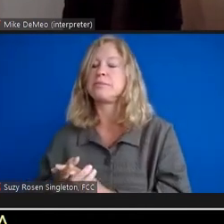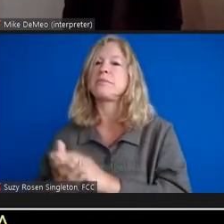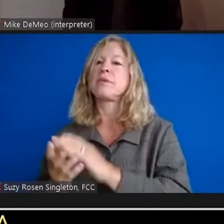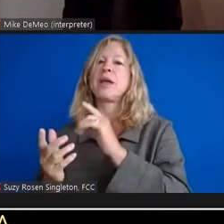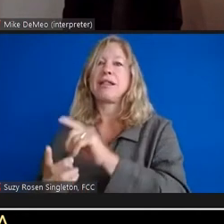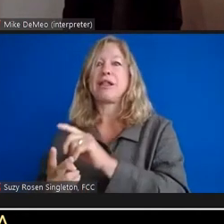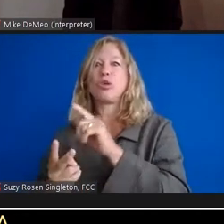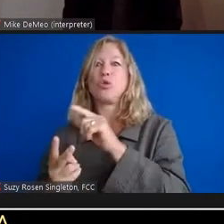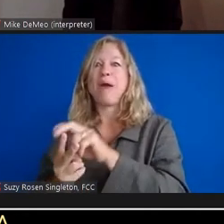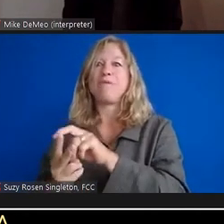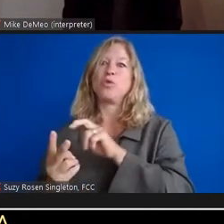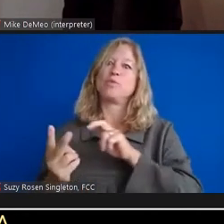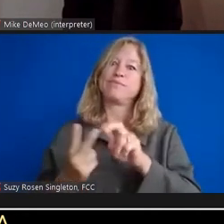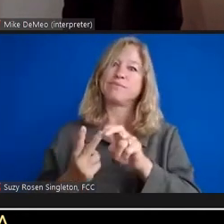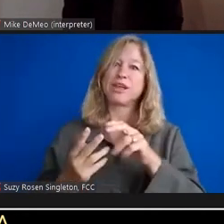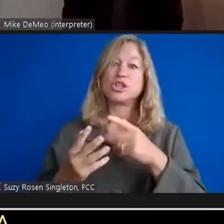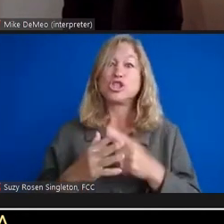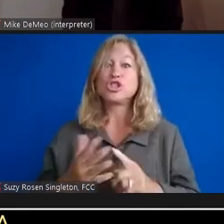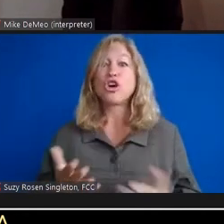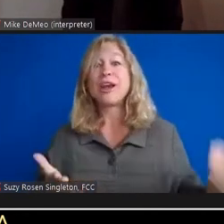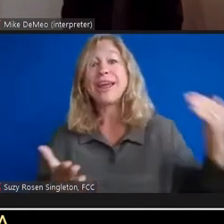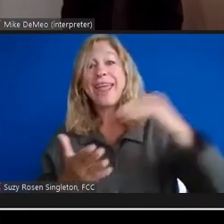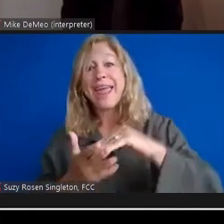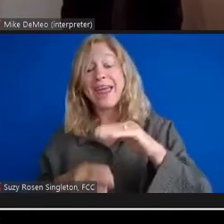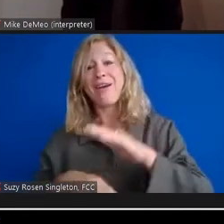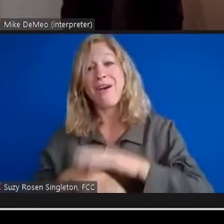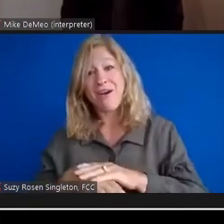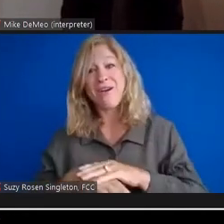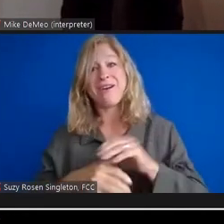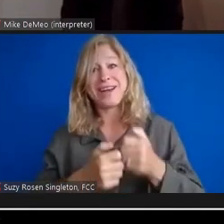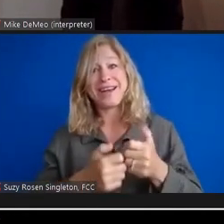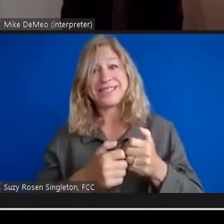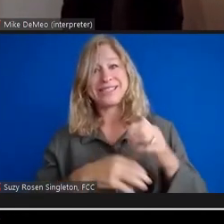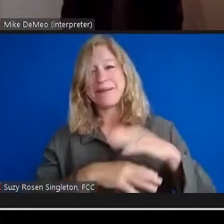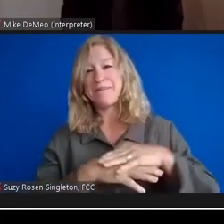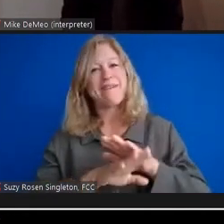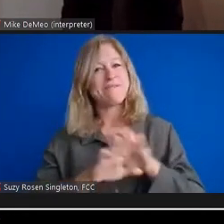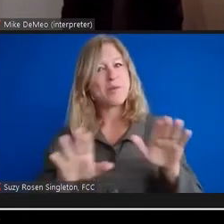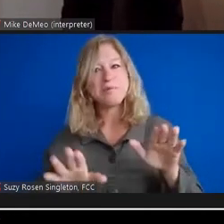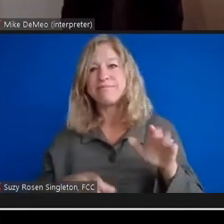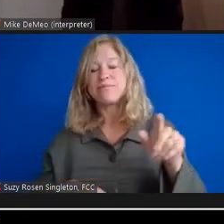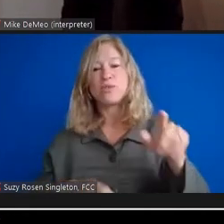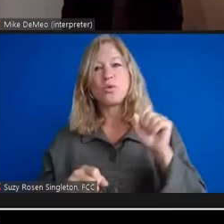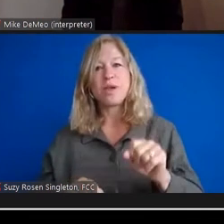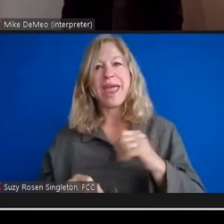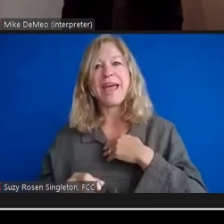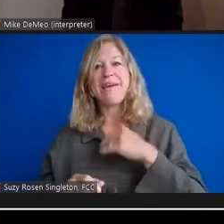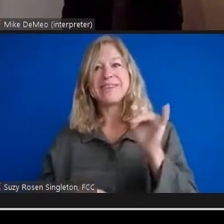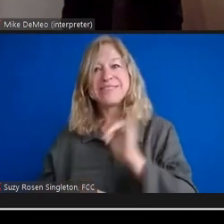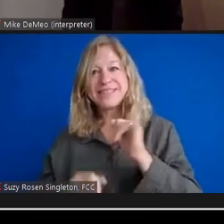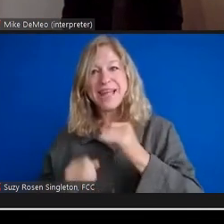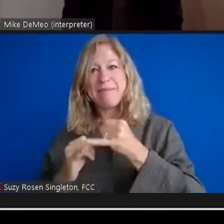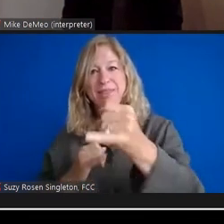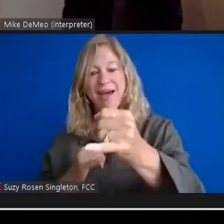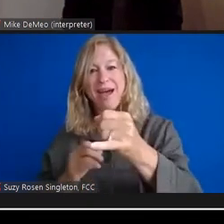emergency situation where you don't want to be making noise, then you need to switch over and start a new call session. Instead, you have